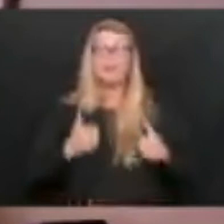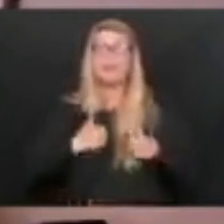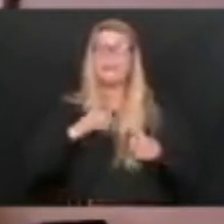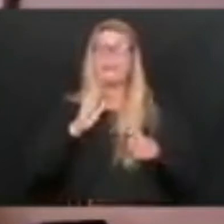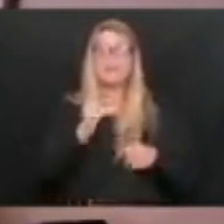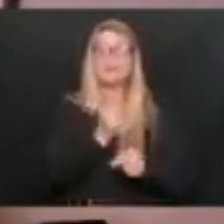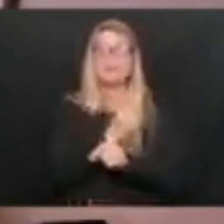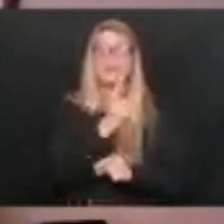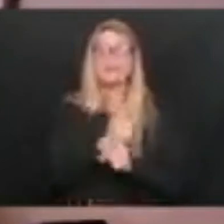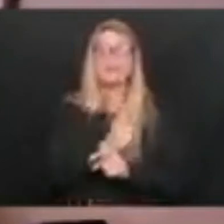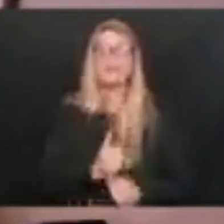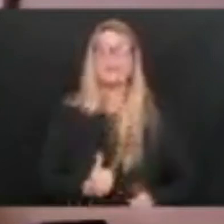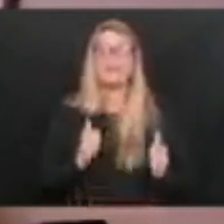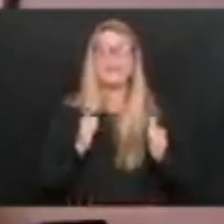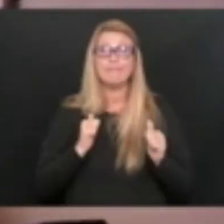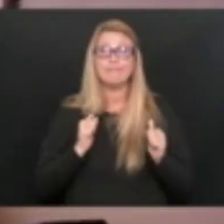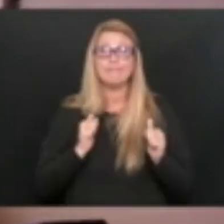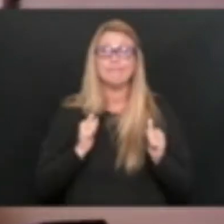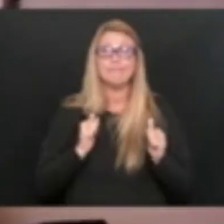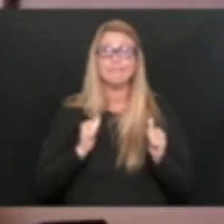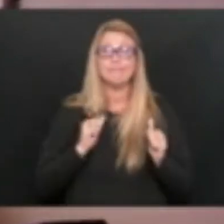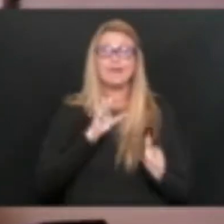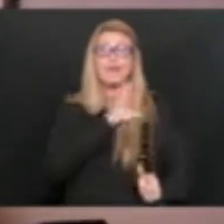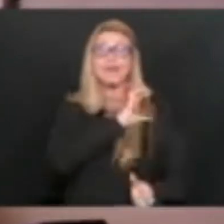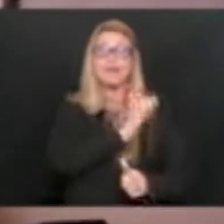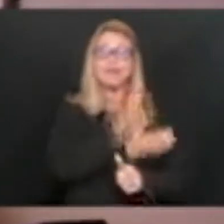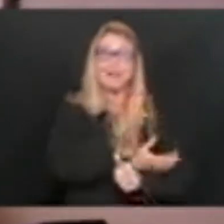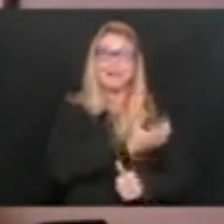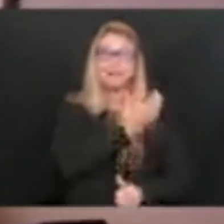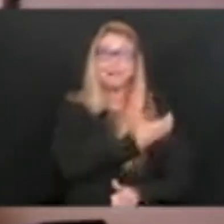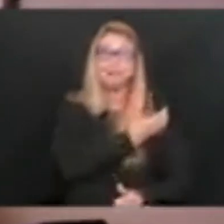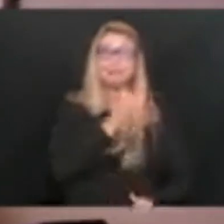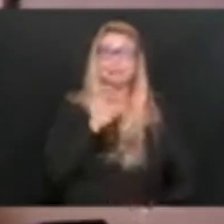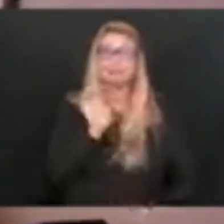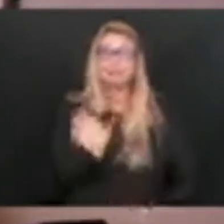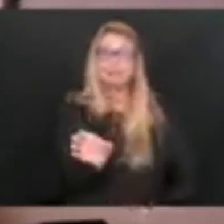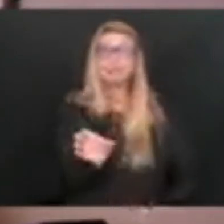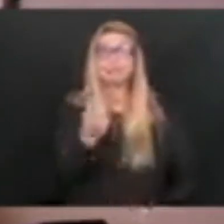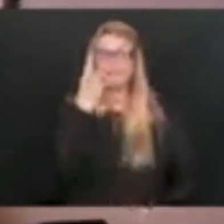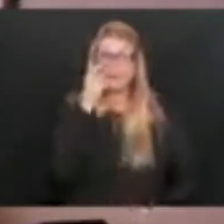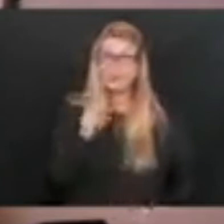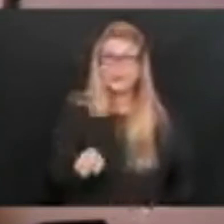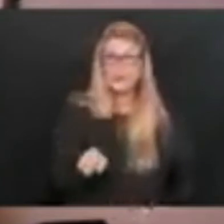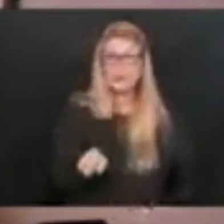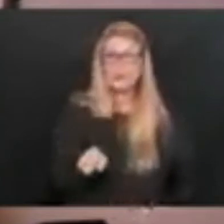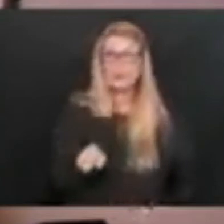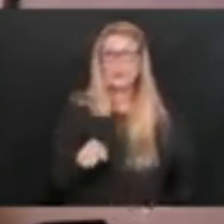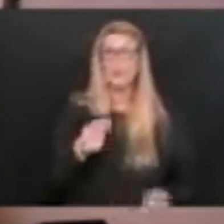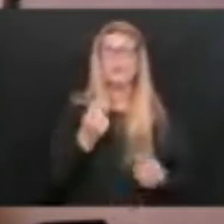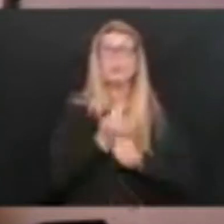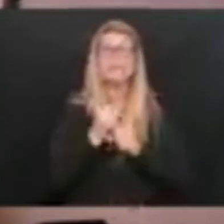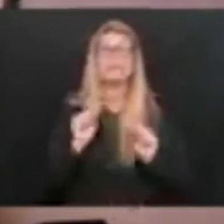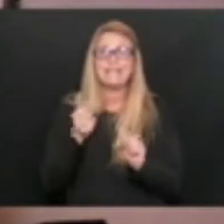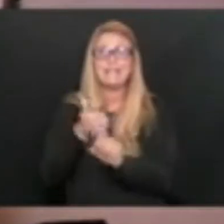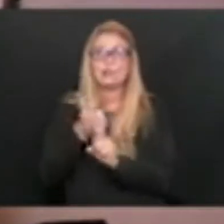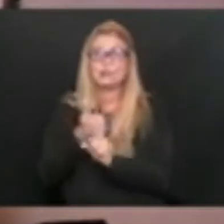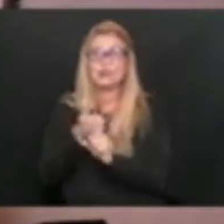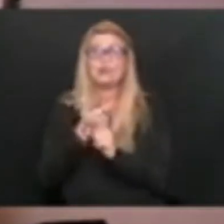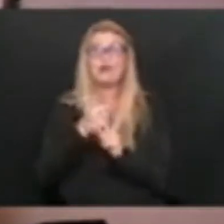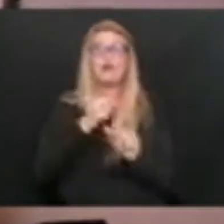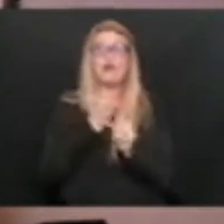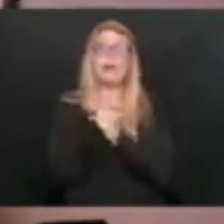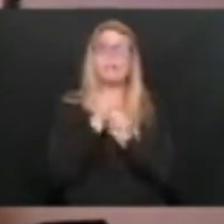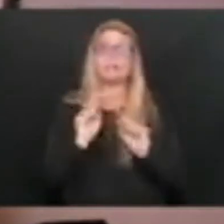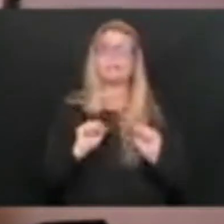The power is in each one of our hands to protect ourselves and protect each other. And as West Virginians, I know that we